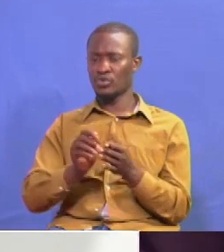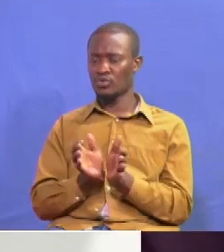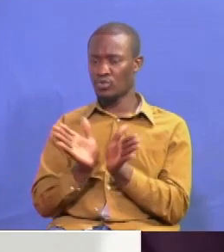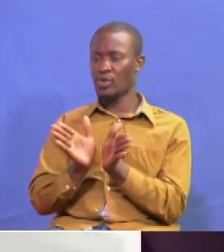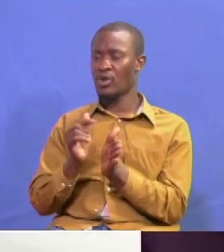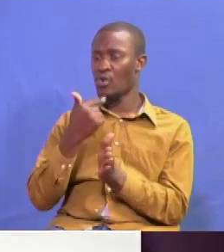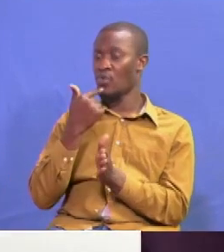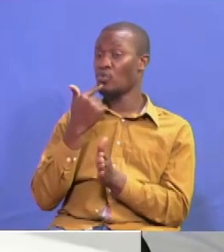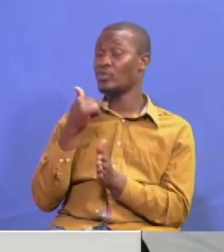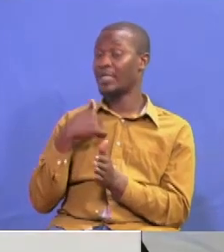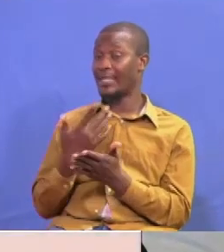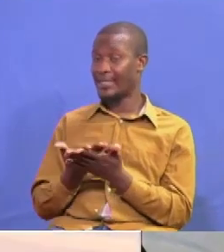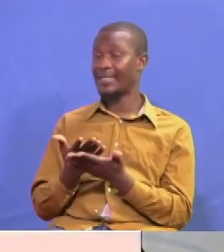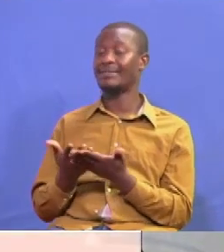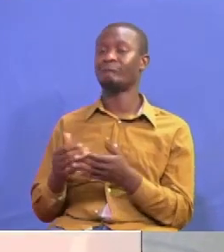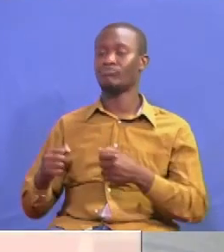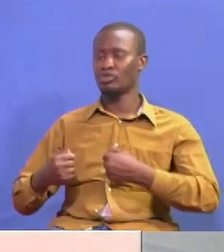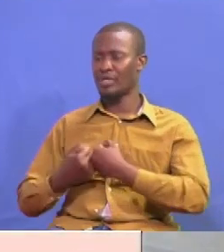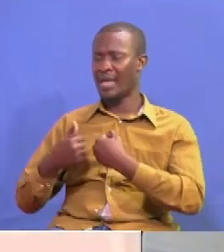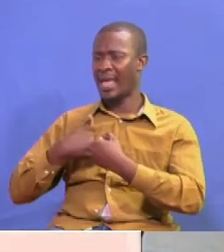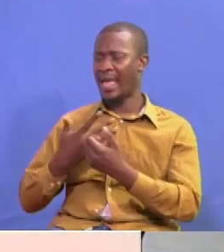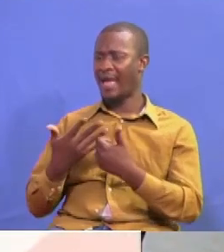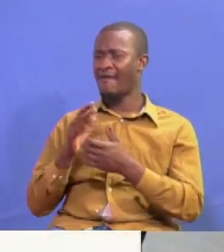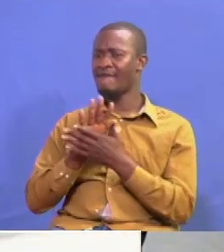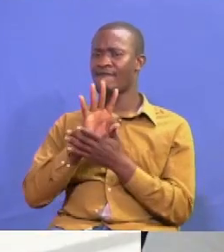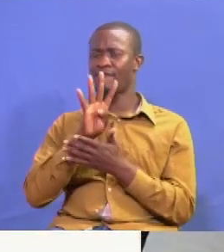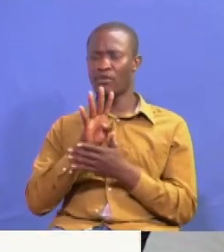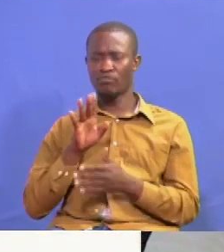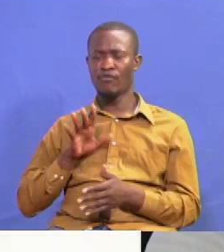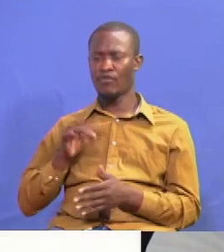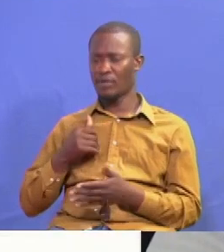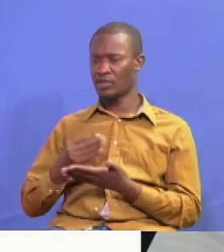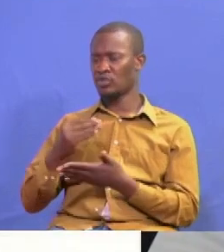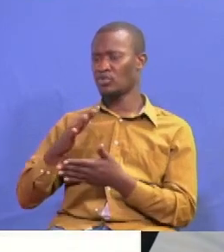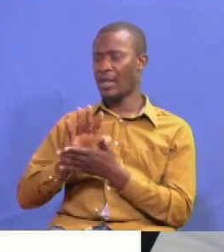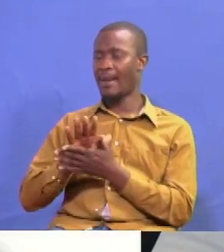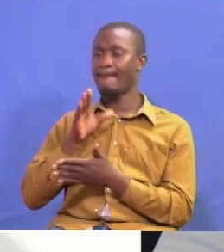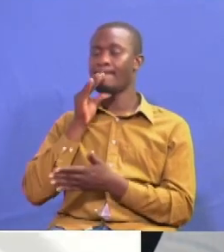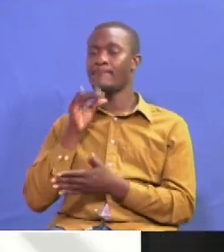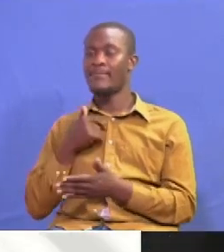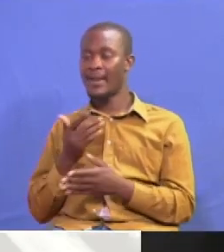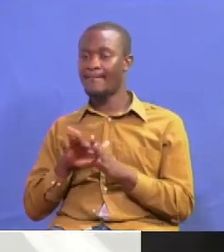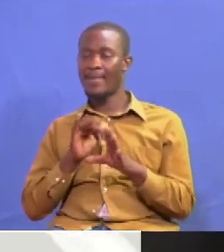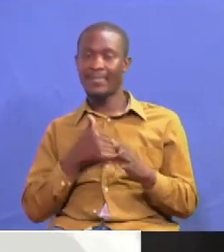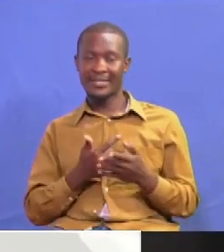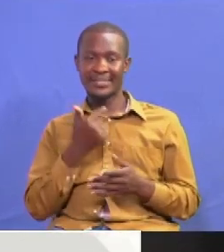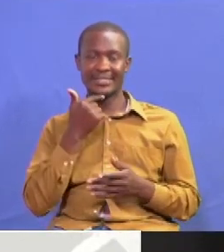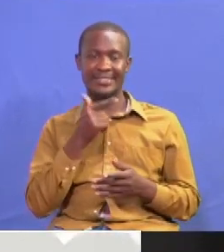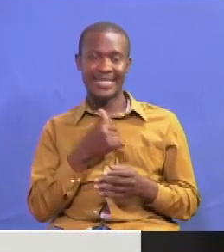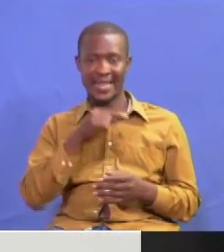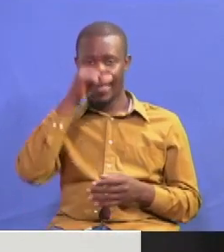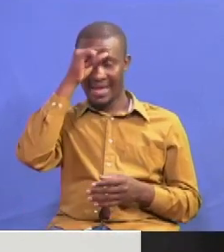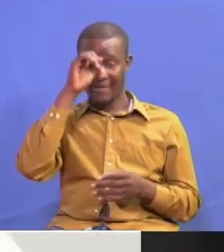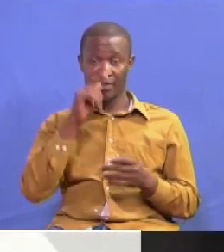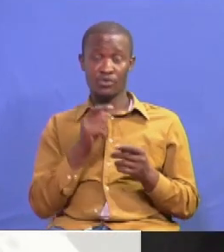general, who stated that the crash claimed the lives of 4 female students and 7 male colleagues, appealed to the government to address